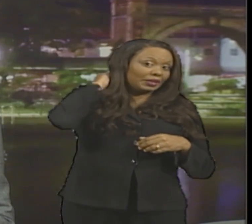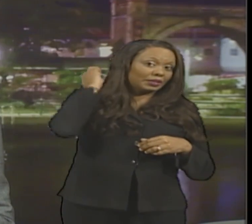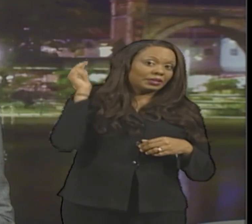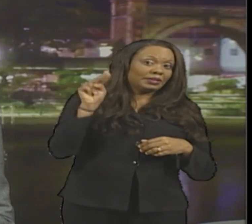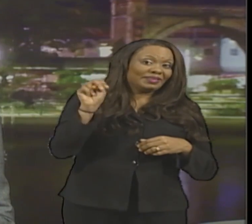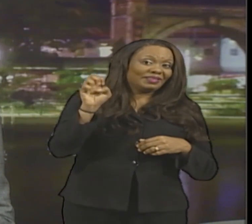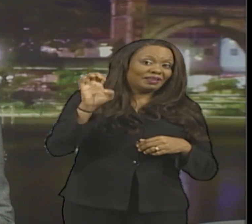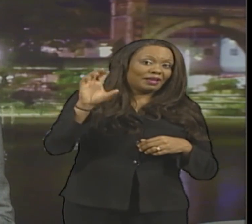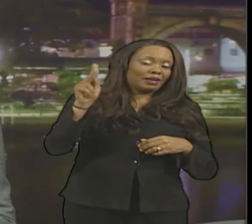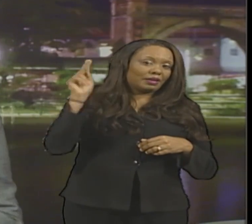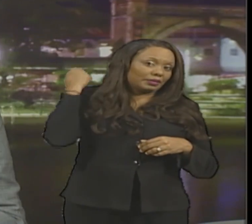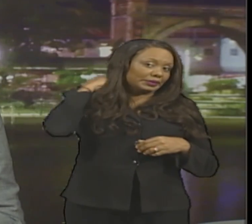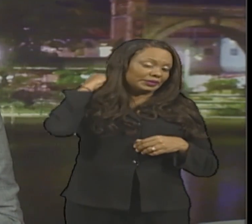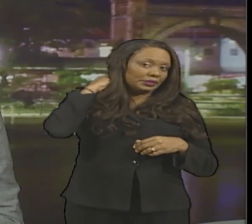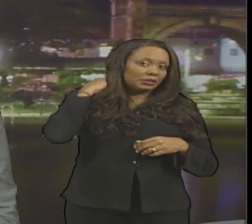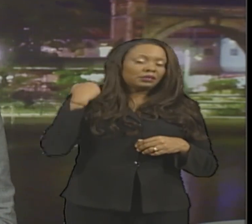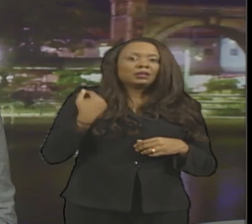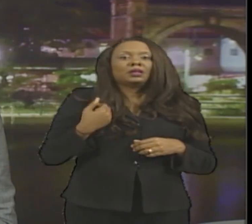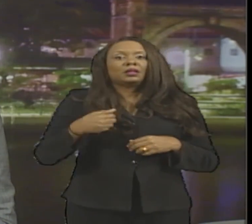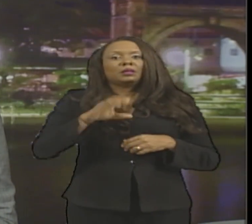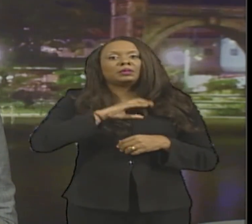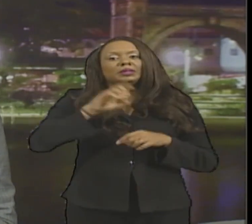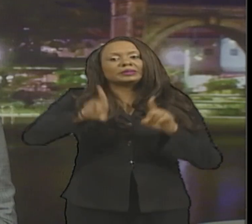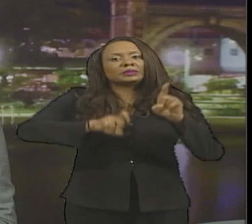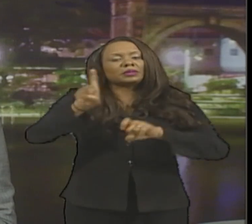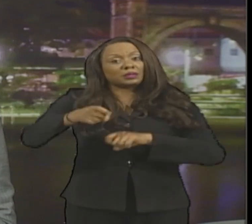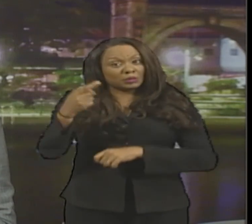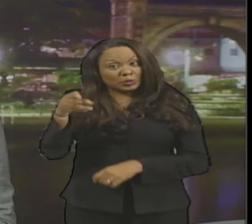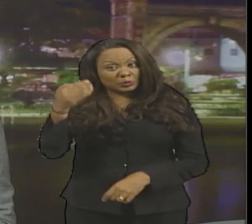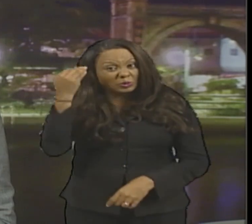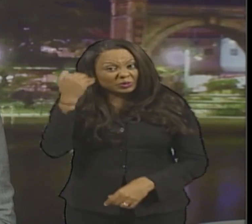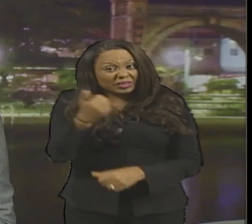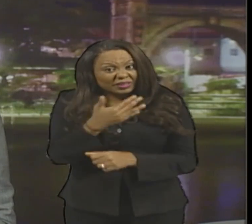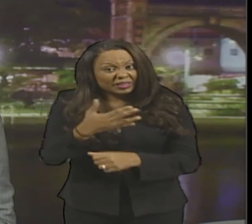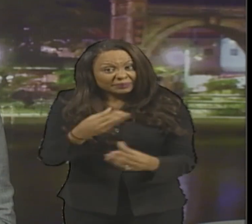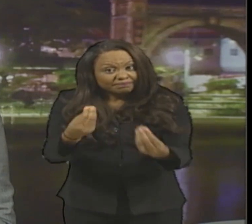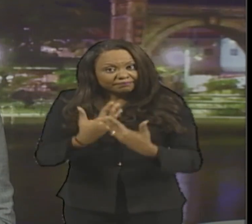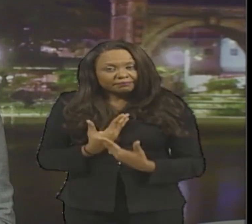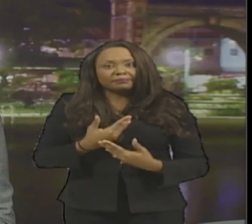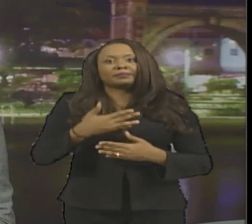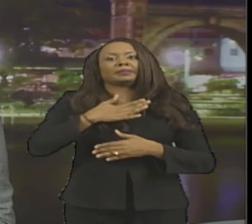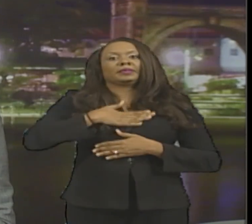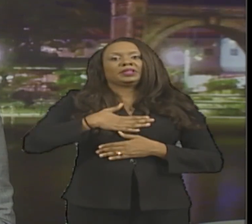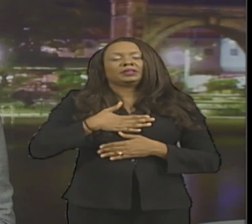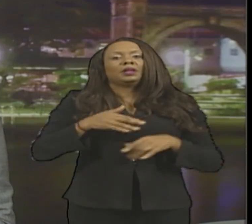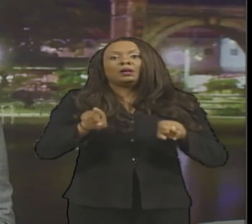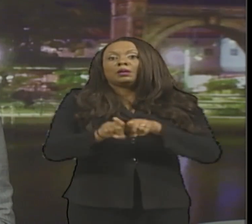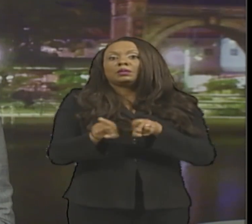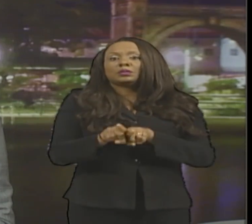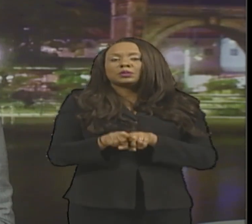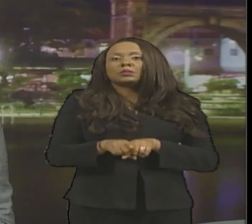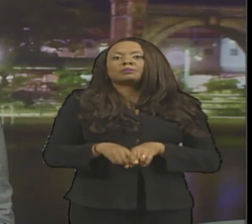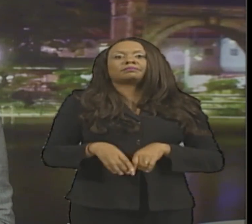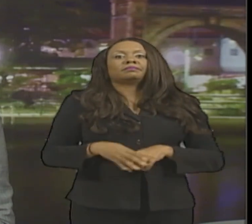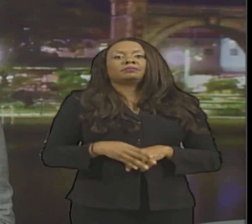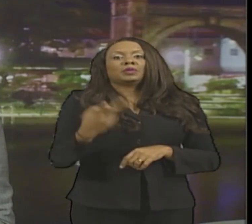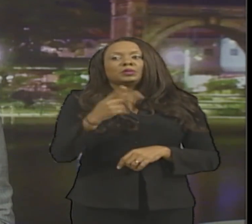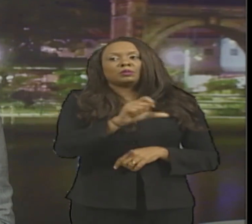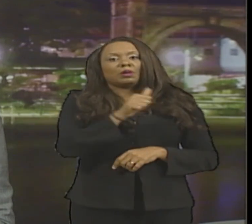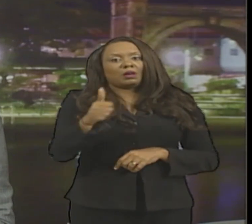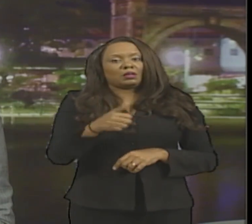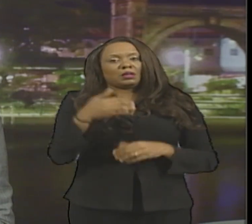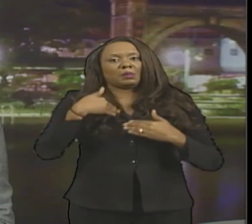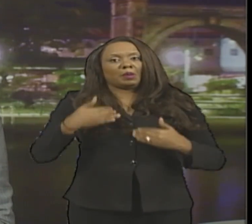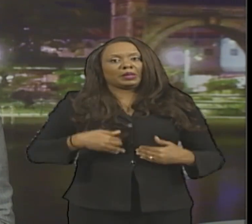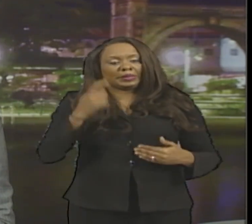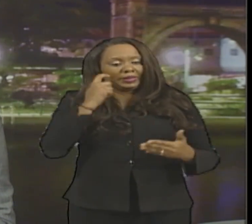in this matter, as well as with the investigation into the discovery of the bodies of 2 women in St. Lucie earlier this week. One was